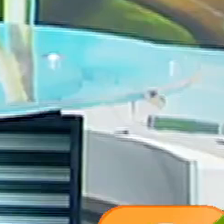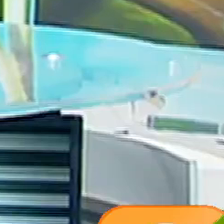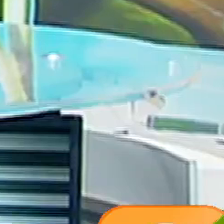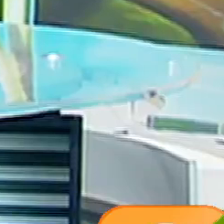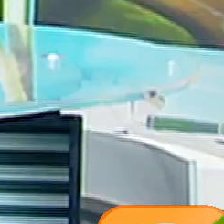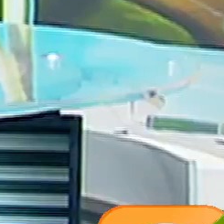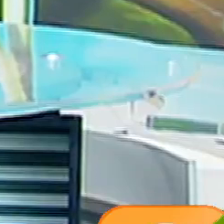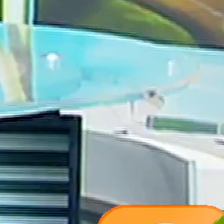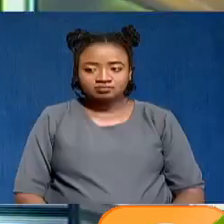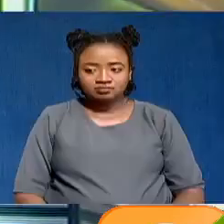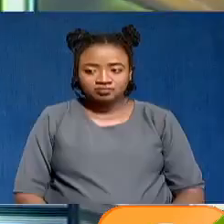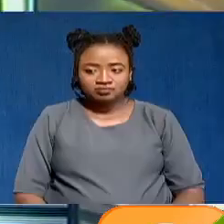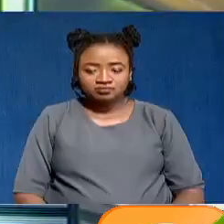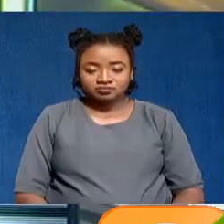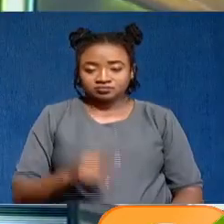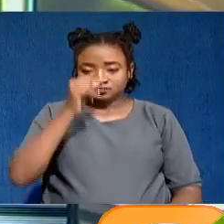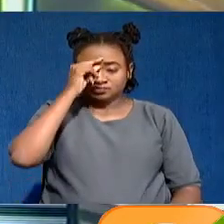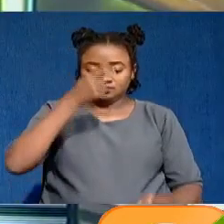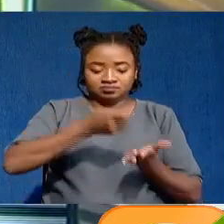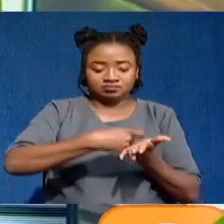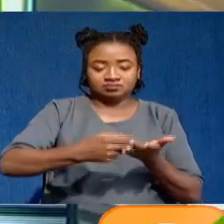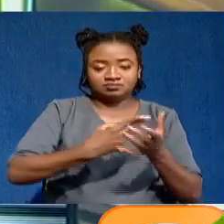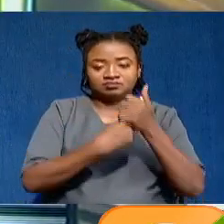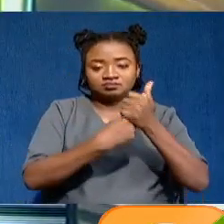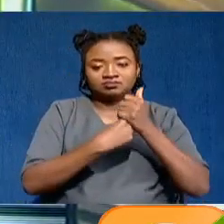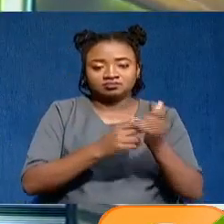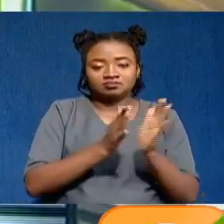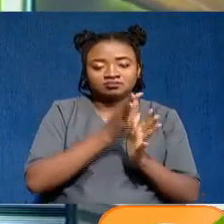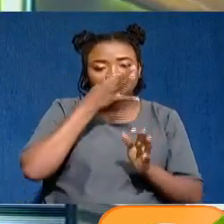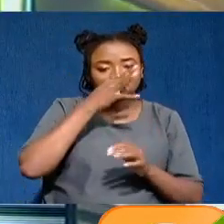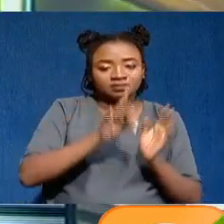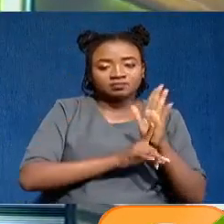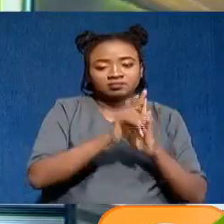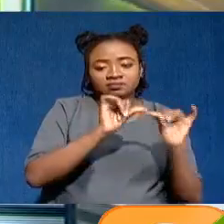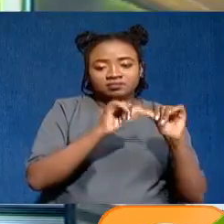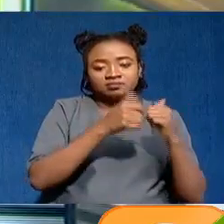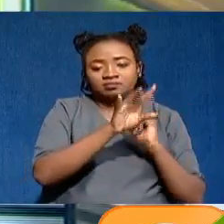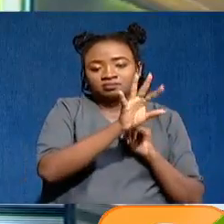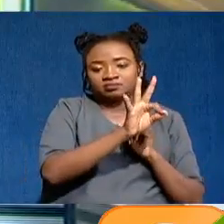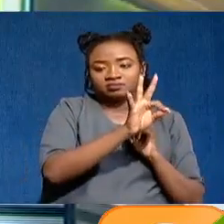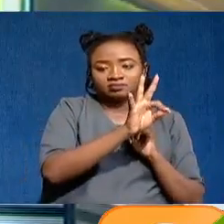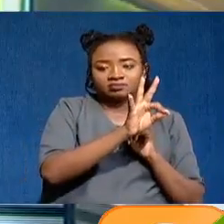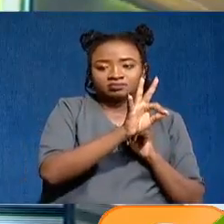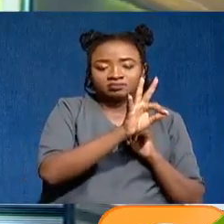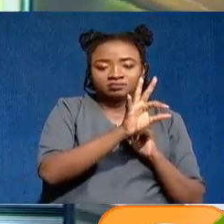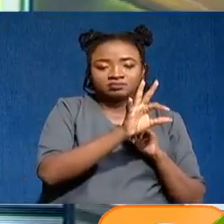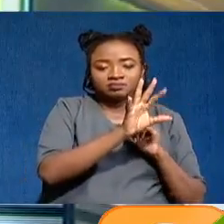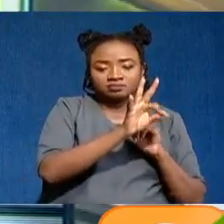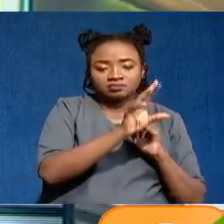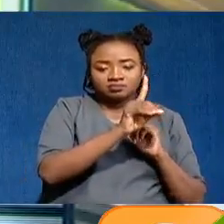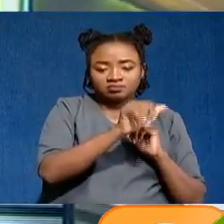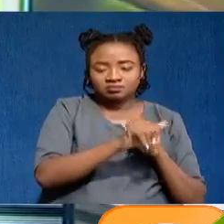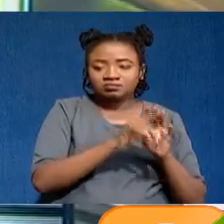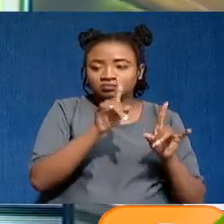government has signed a partnership with the French development agency, AFD, that will provide a 75 million shilling grant to develop the